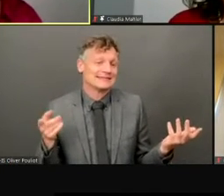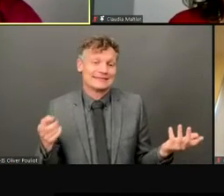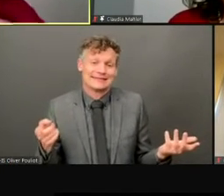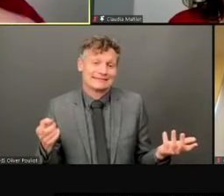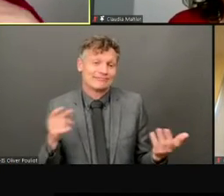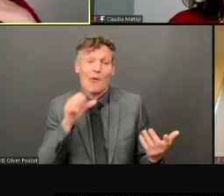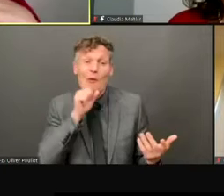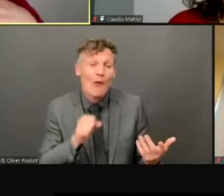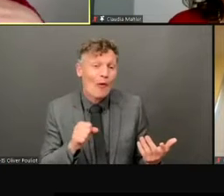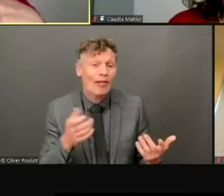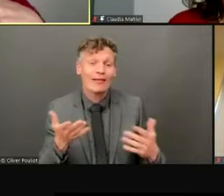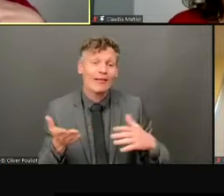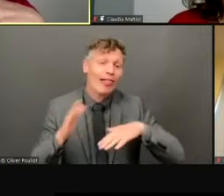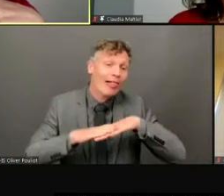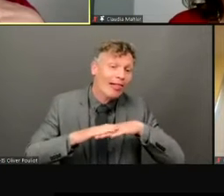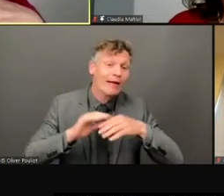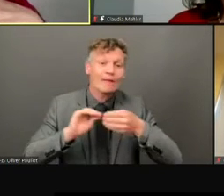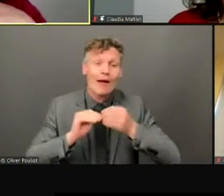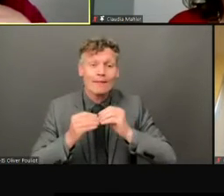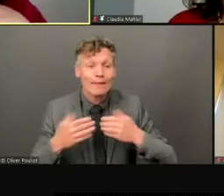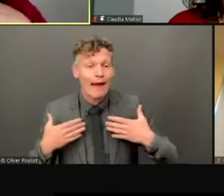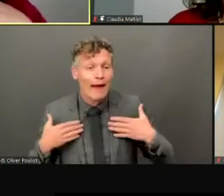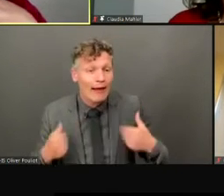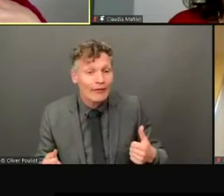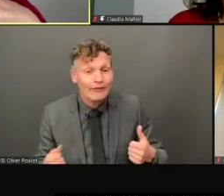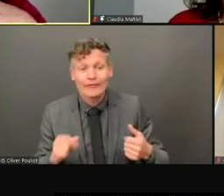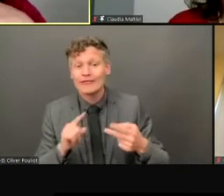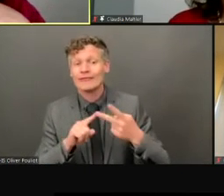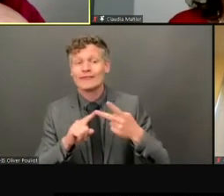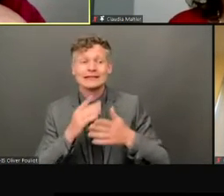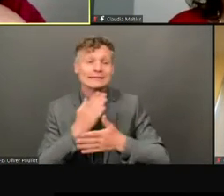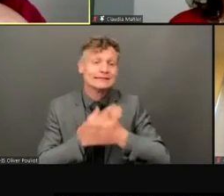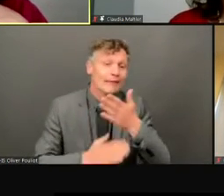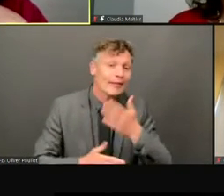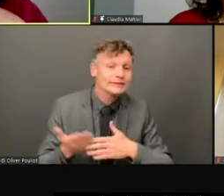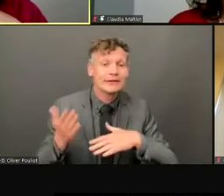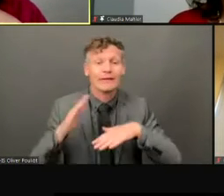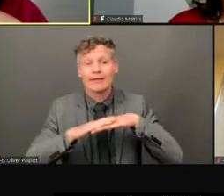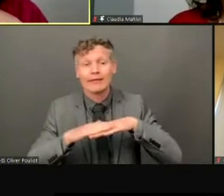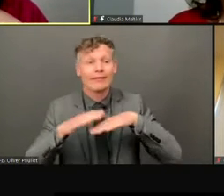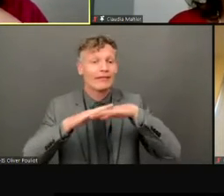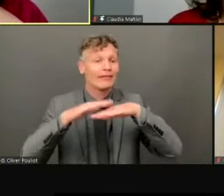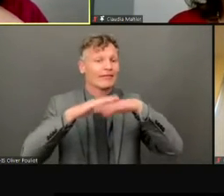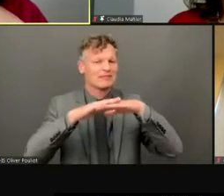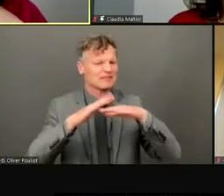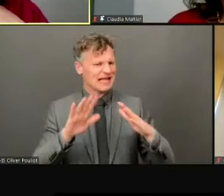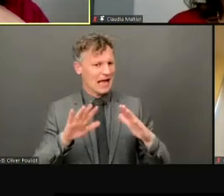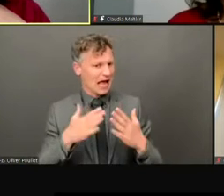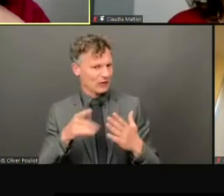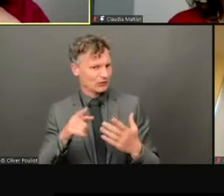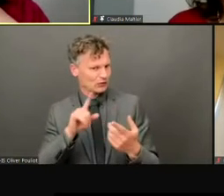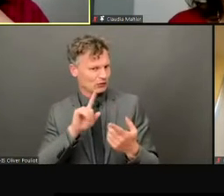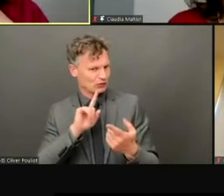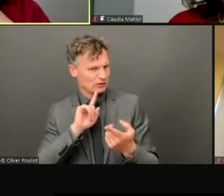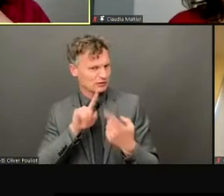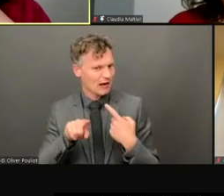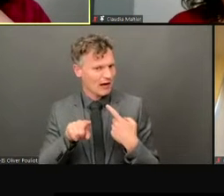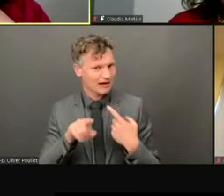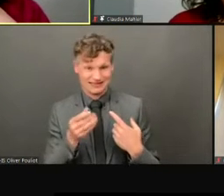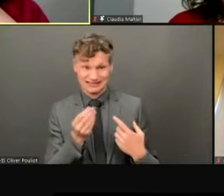how do you react to that? And we have had some questions in the chat that go into that direction, saying